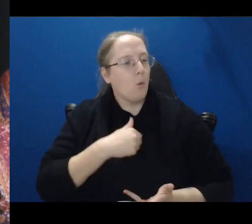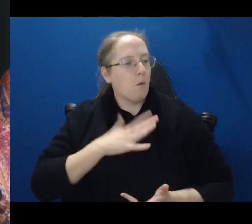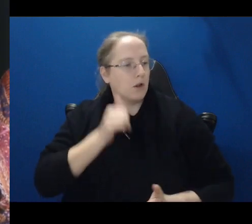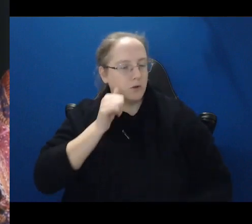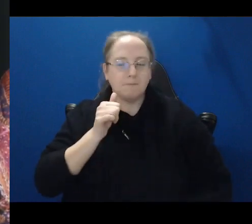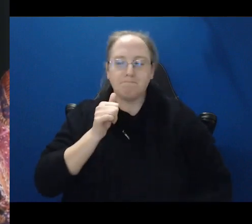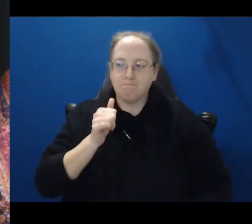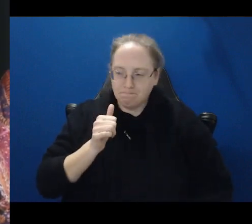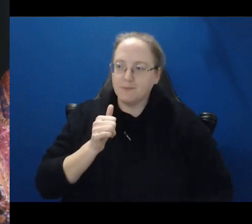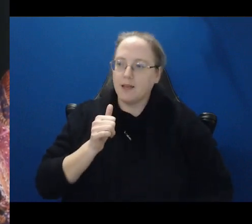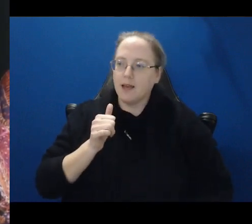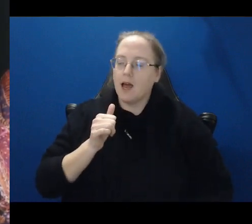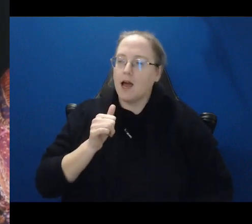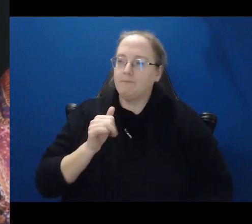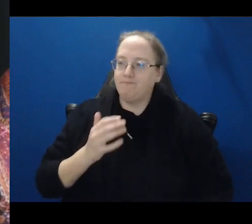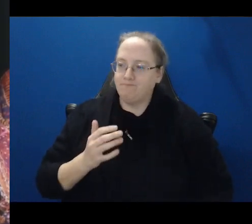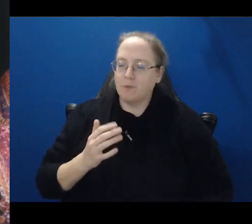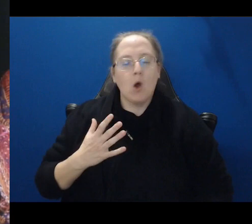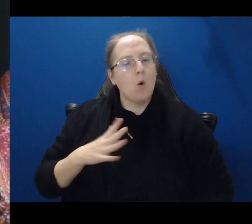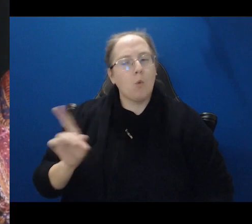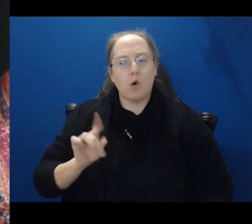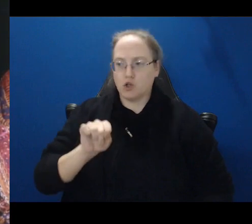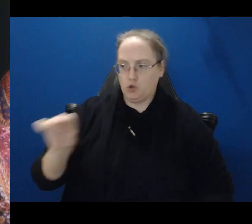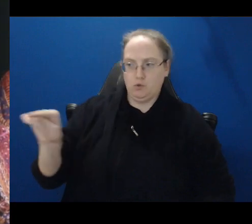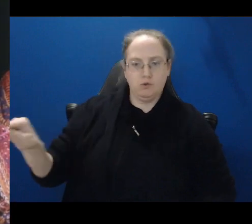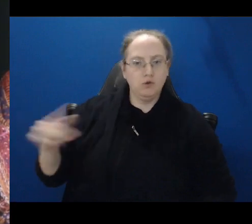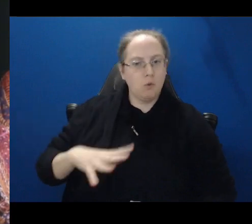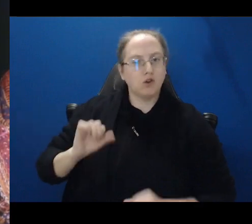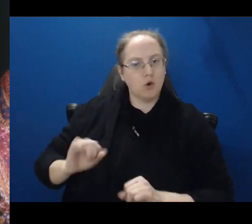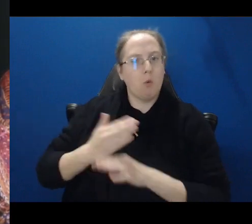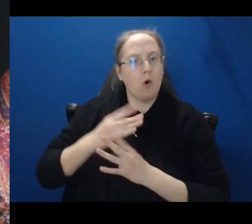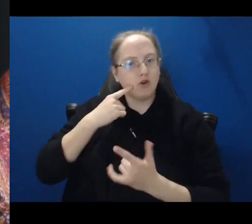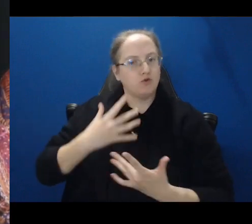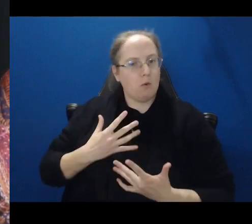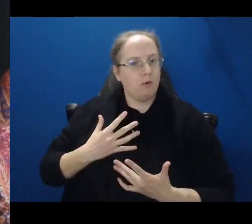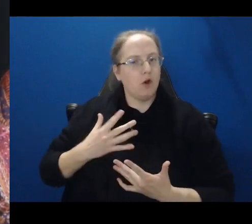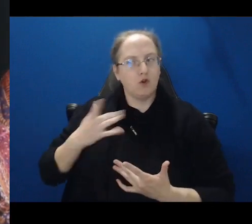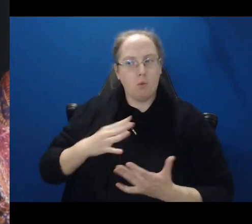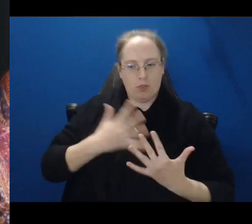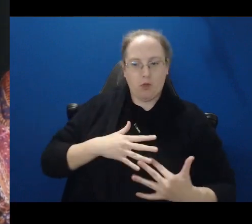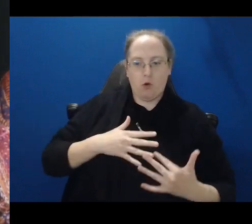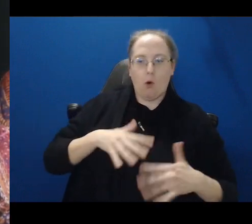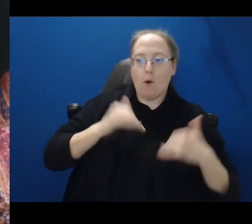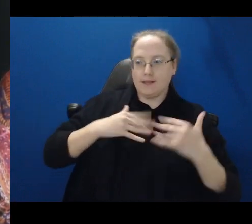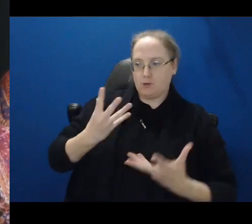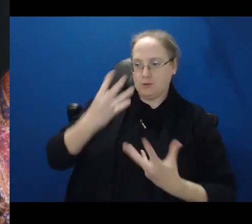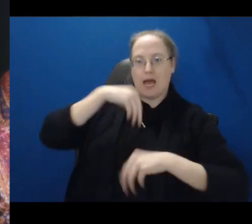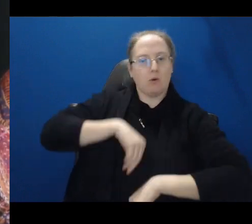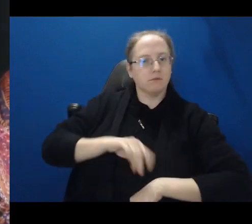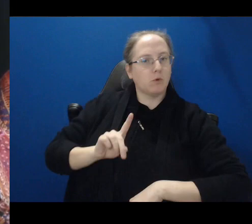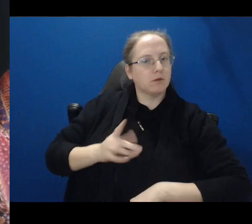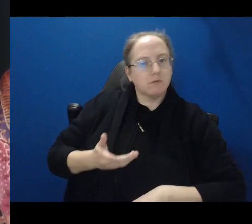that you want your work to do? What do you want audiences to kind of take away from it?